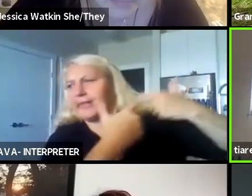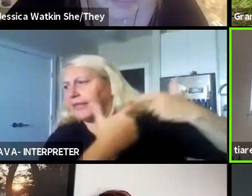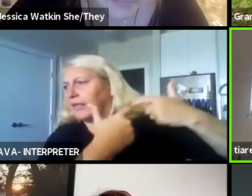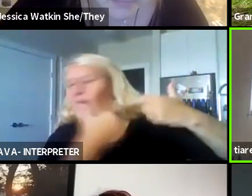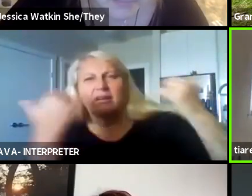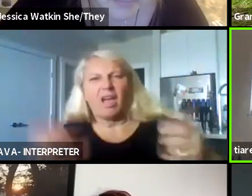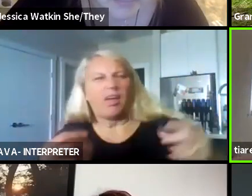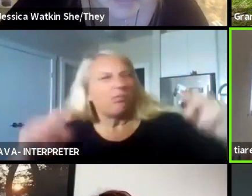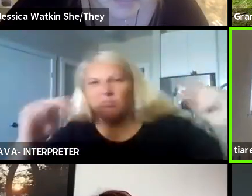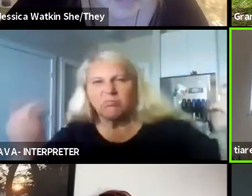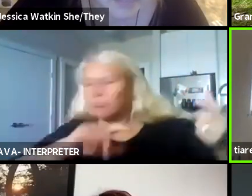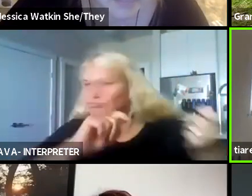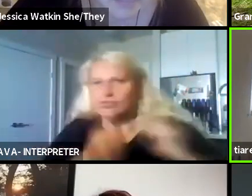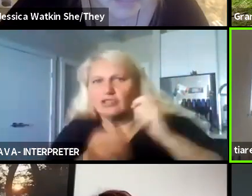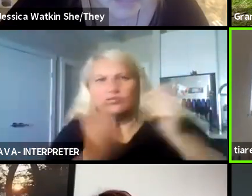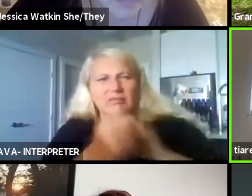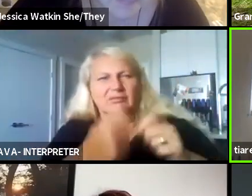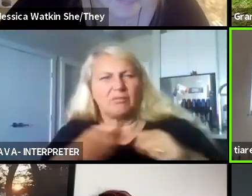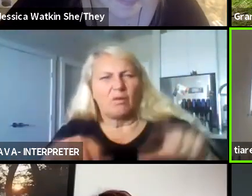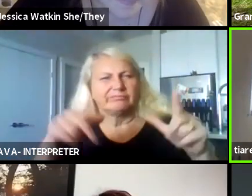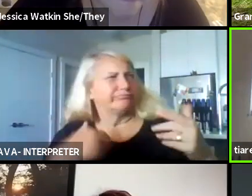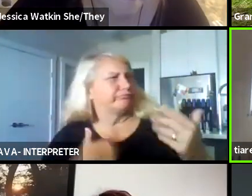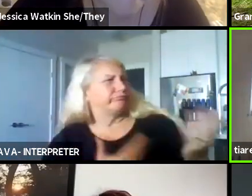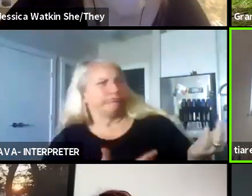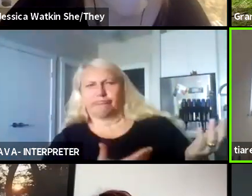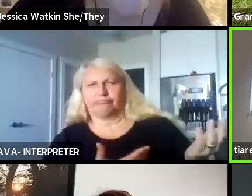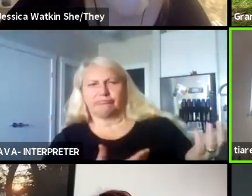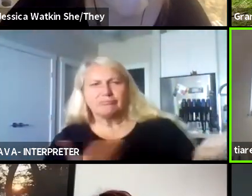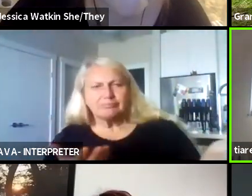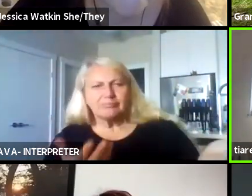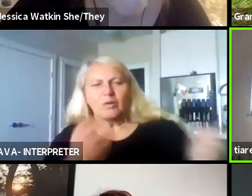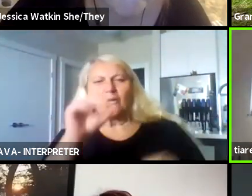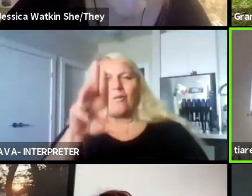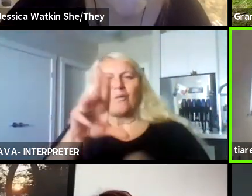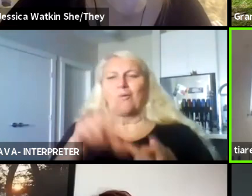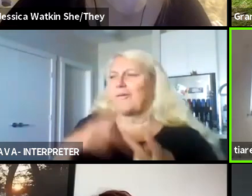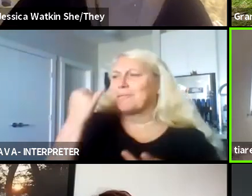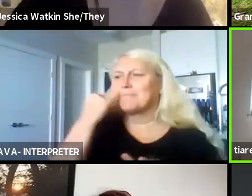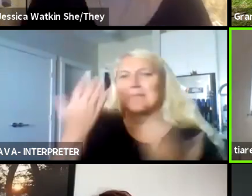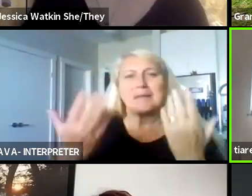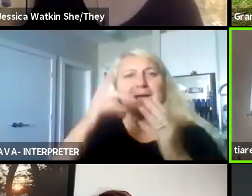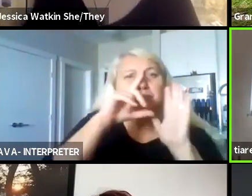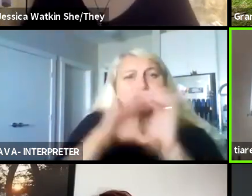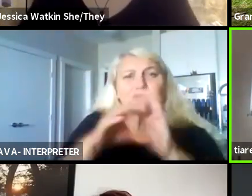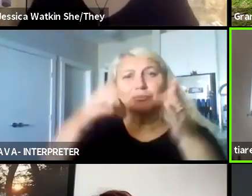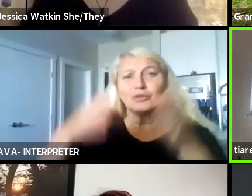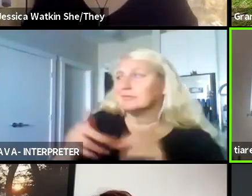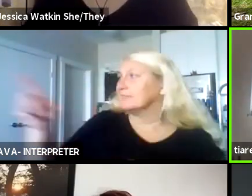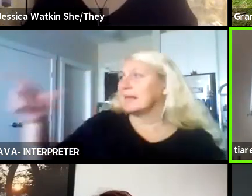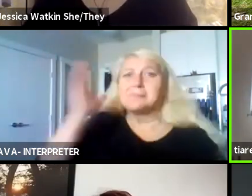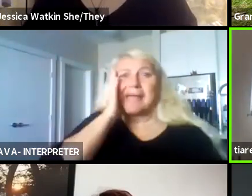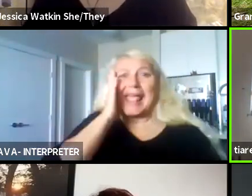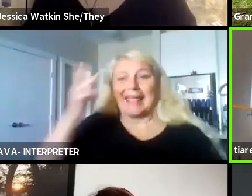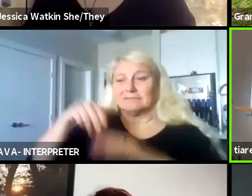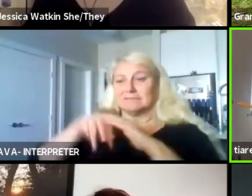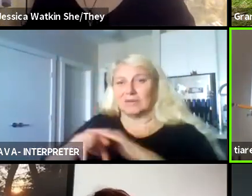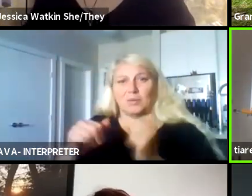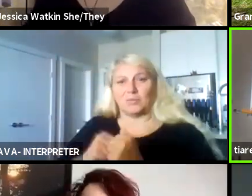another image, maybe of someone sitting in bed at their computer with some like accessibility